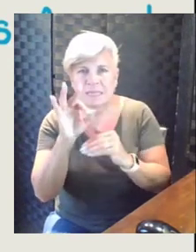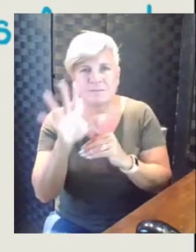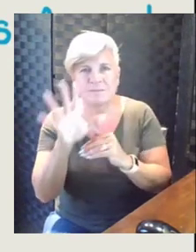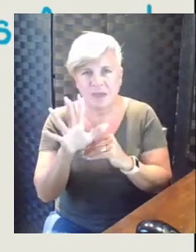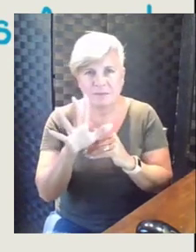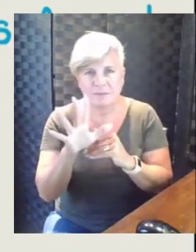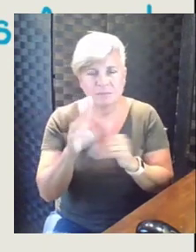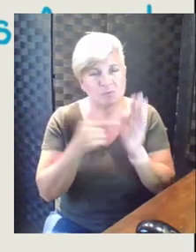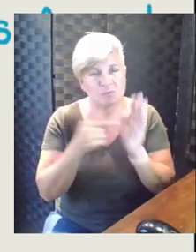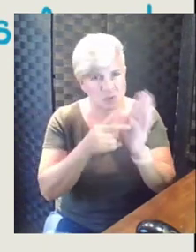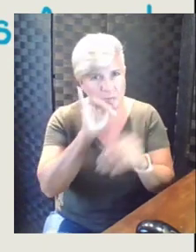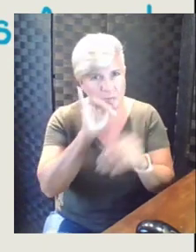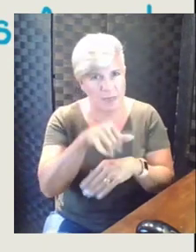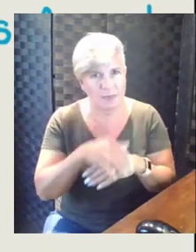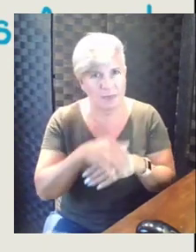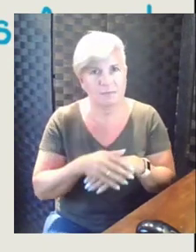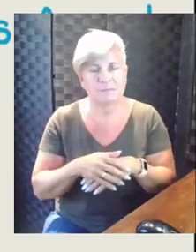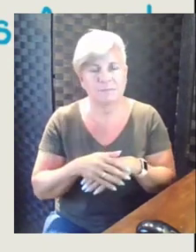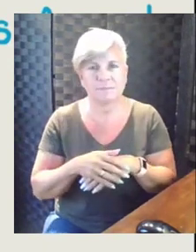equals 95.